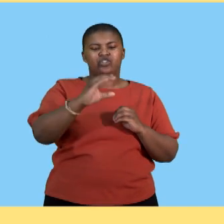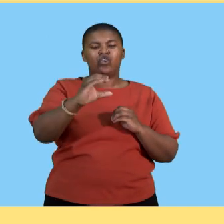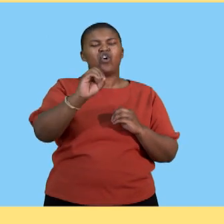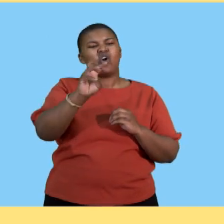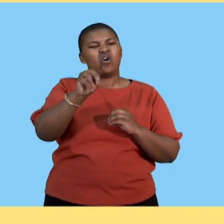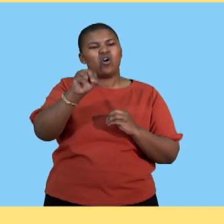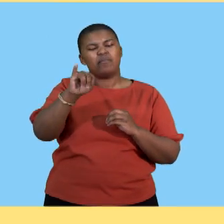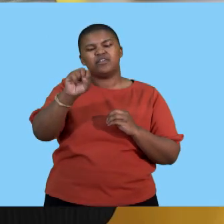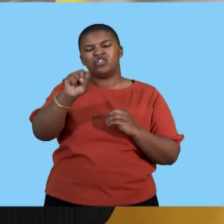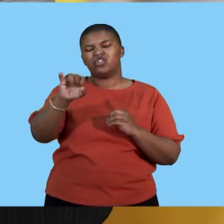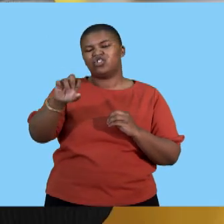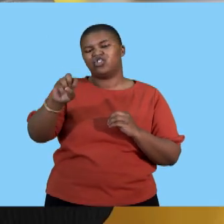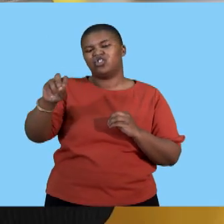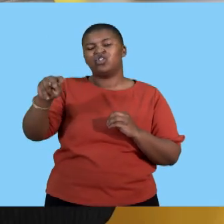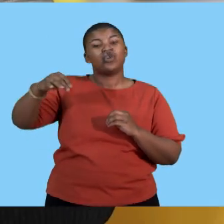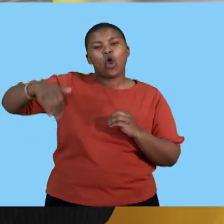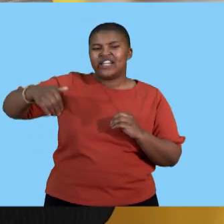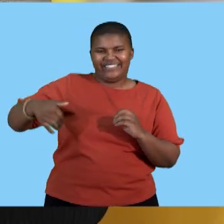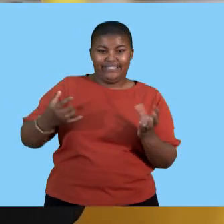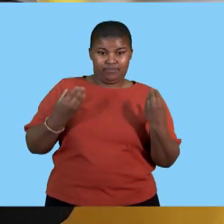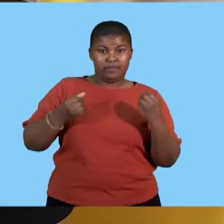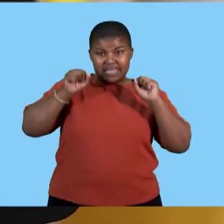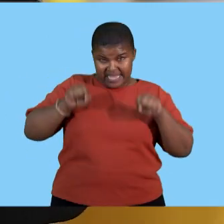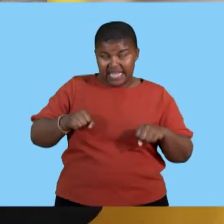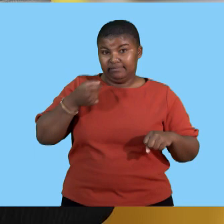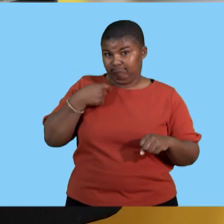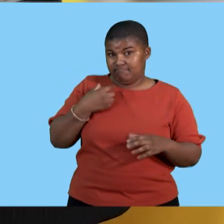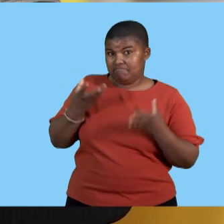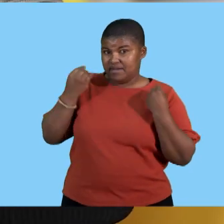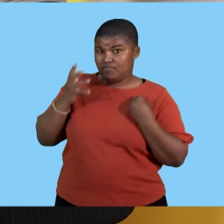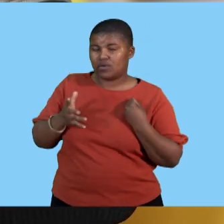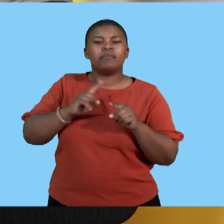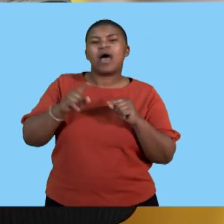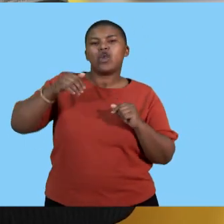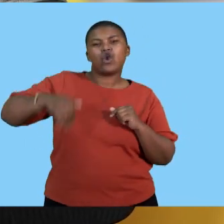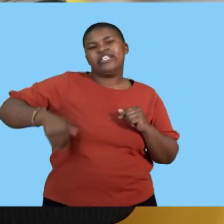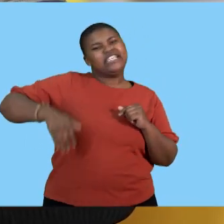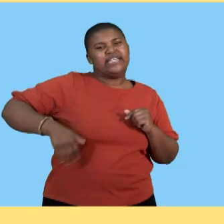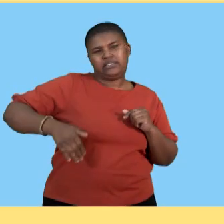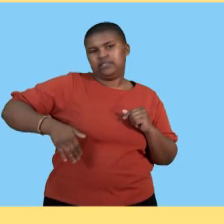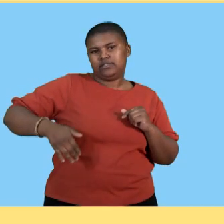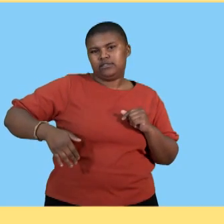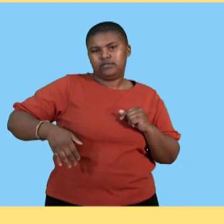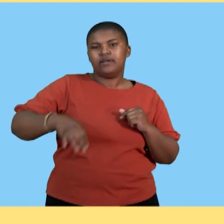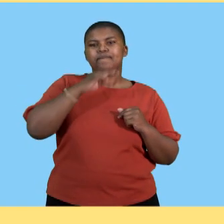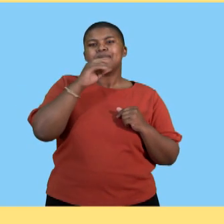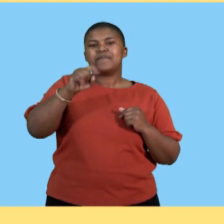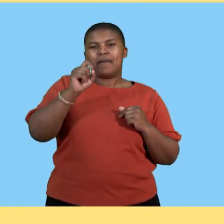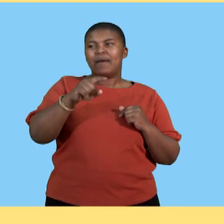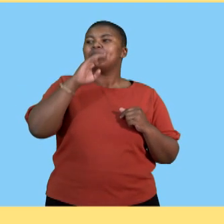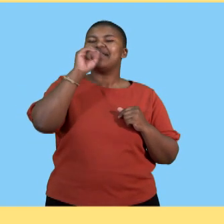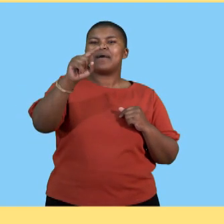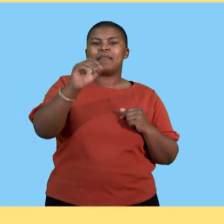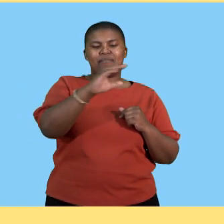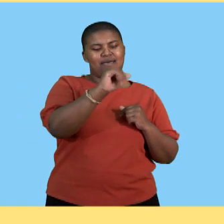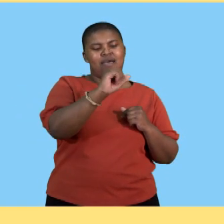business. So we have earned this commission, but we have not yet received it. So this therefore becomes what we call